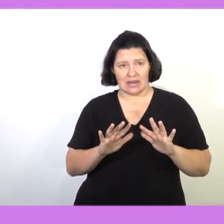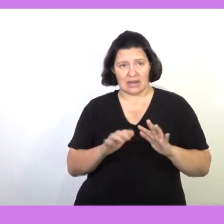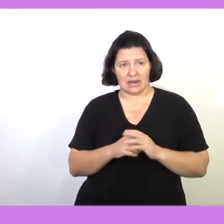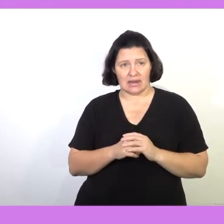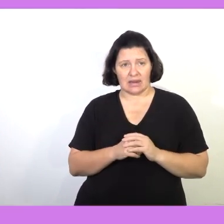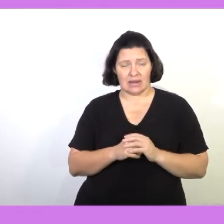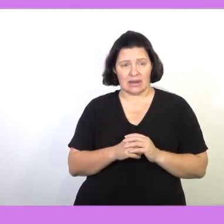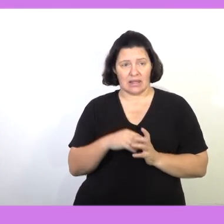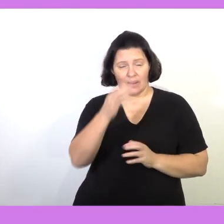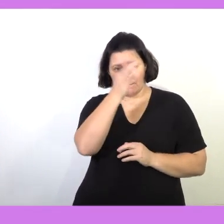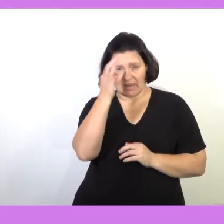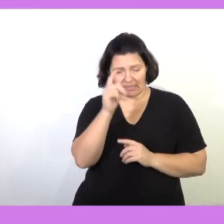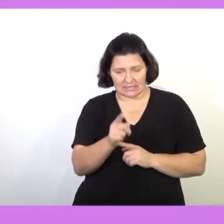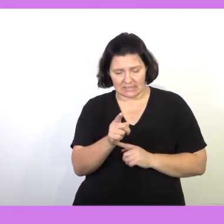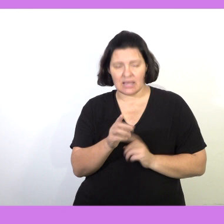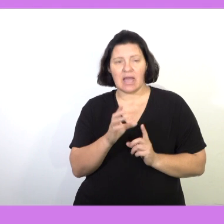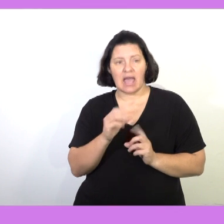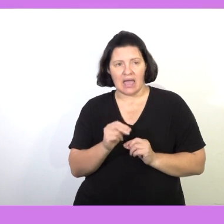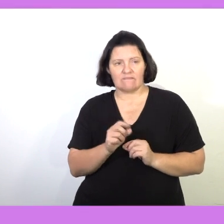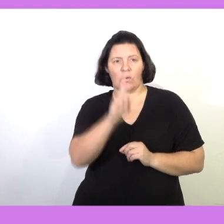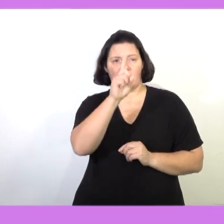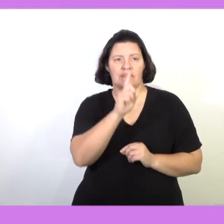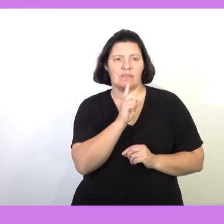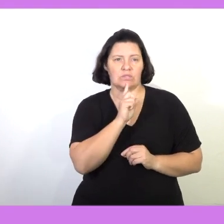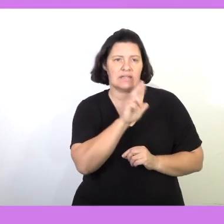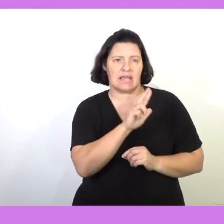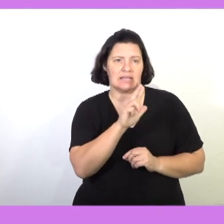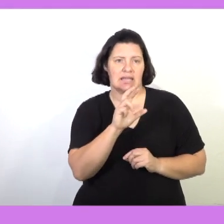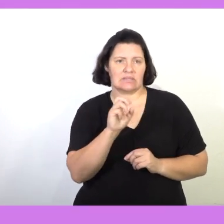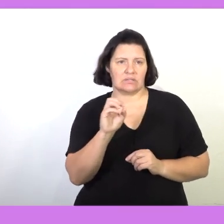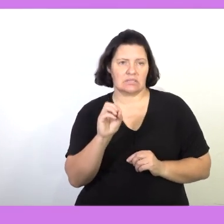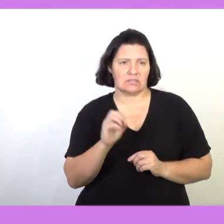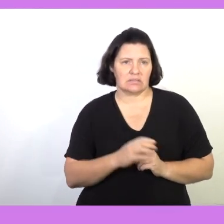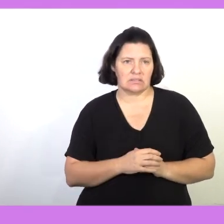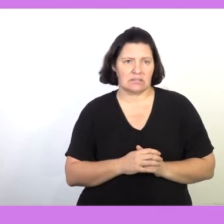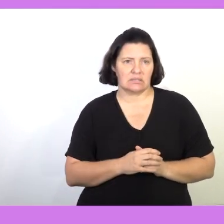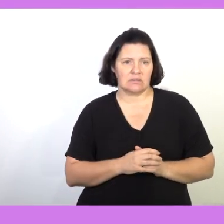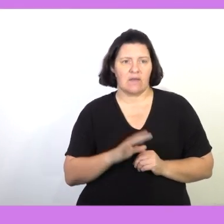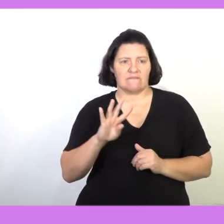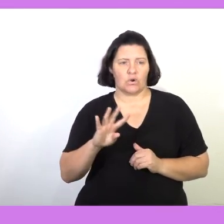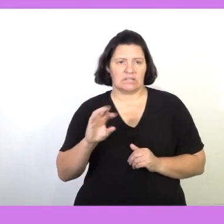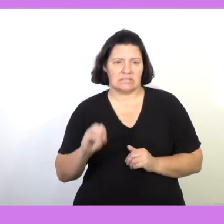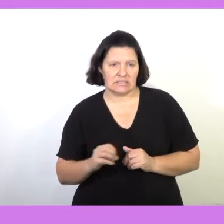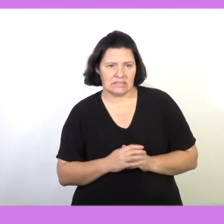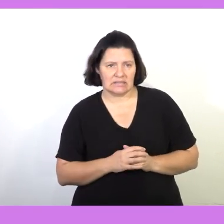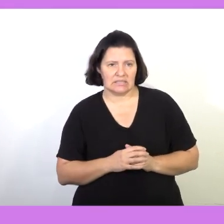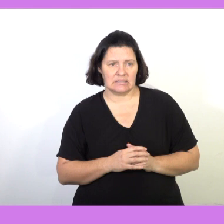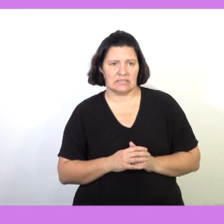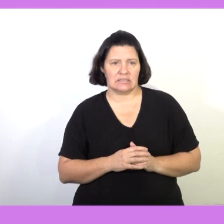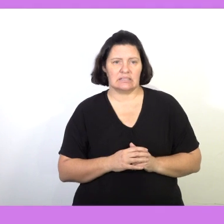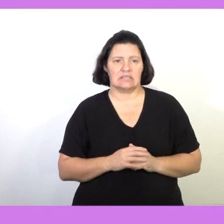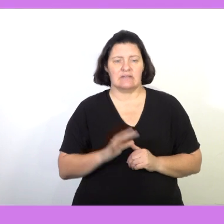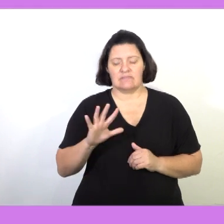going to use my pen to show you. 10, it will be there. We have 30. We have 40,